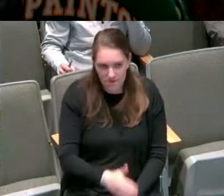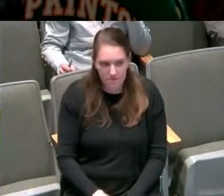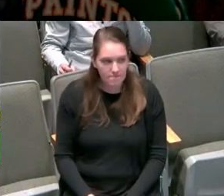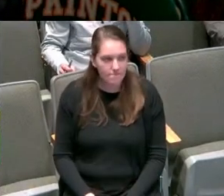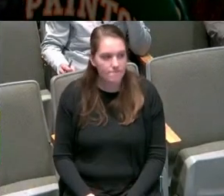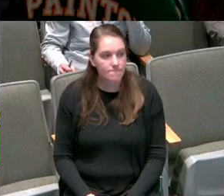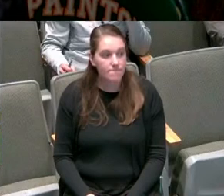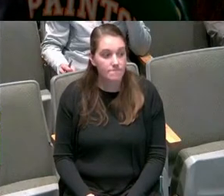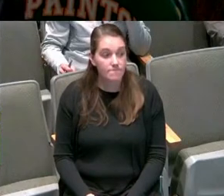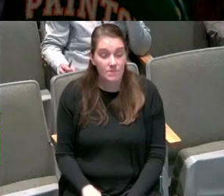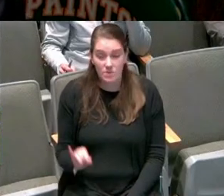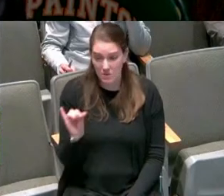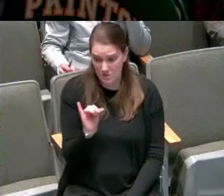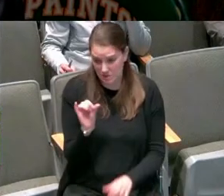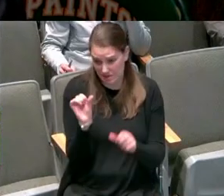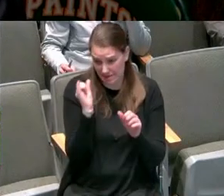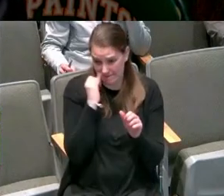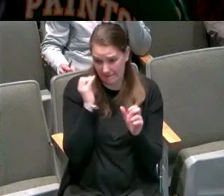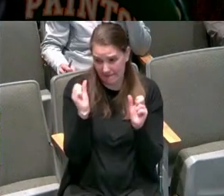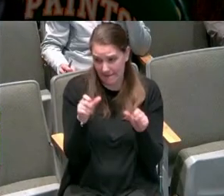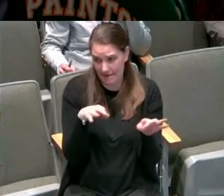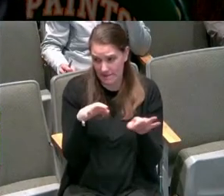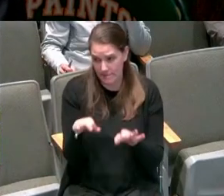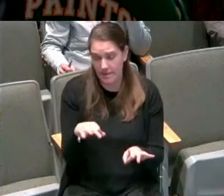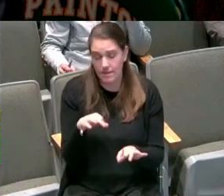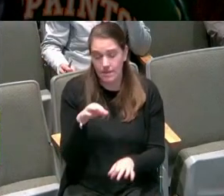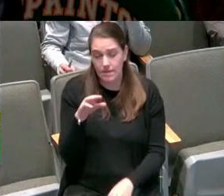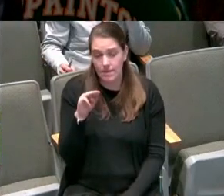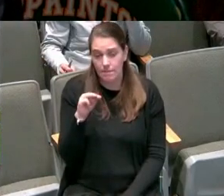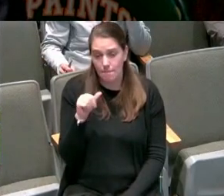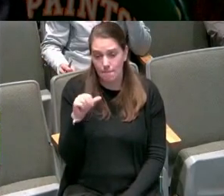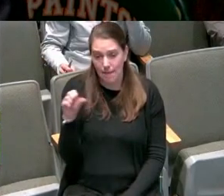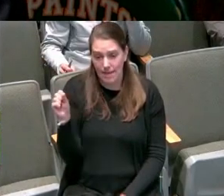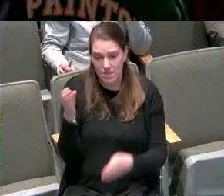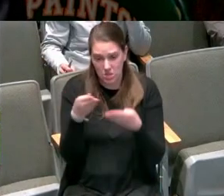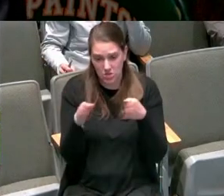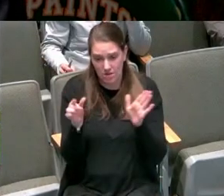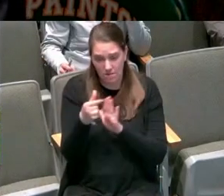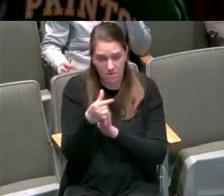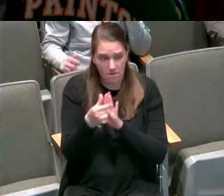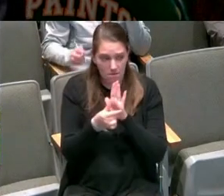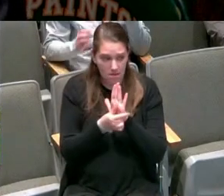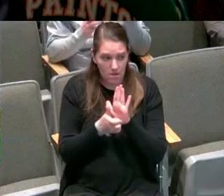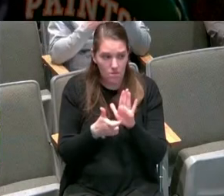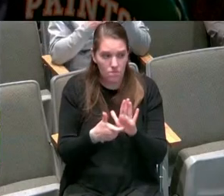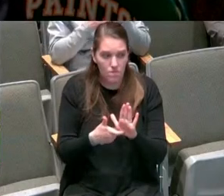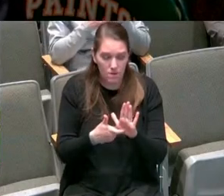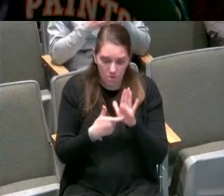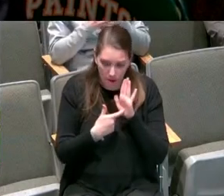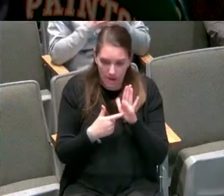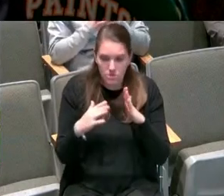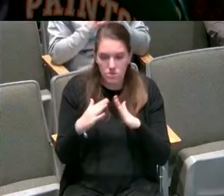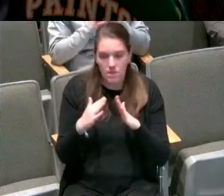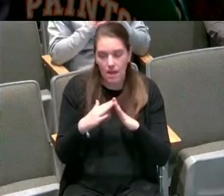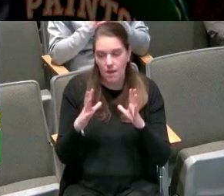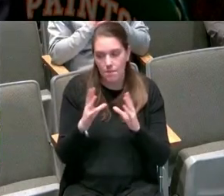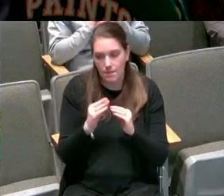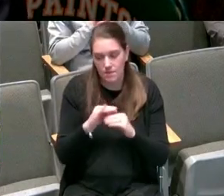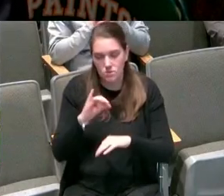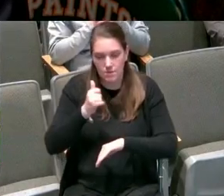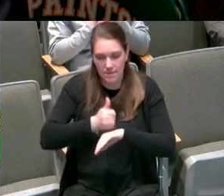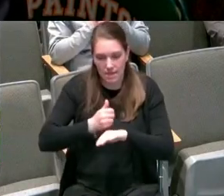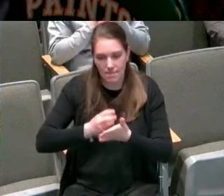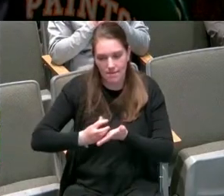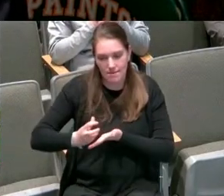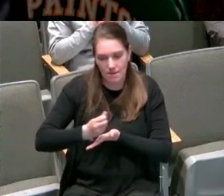okay also if I can explain you know Mass General law requires town meeting to set the salary and compensation of all elected officials